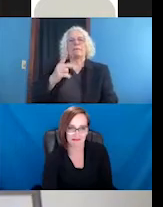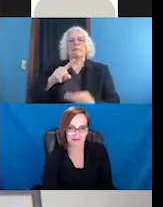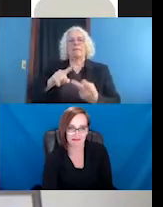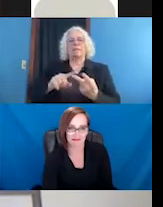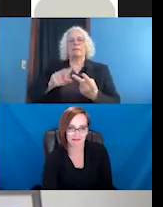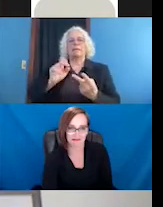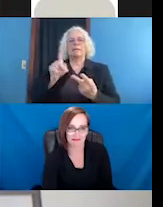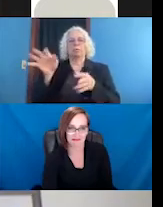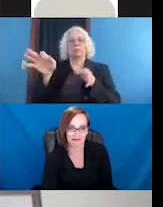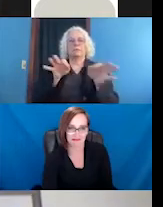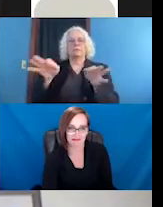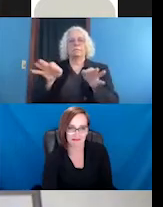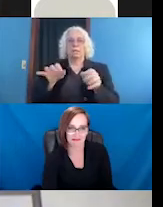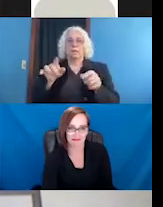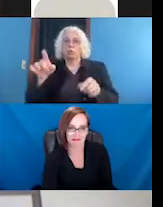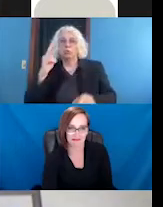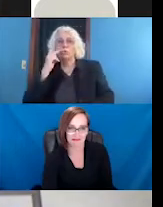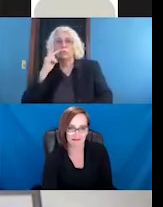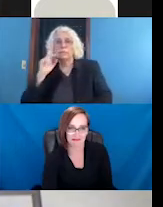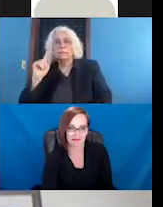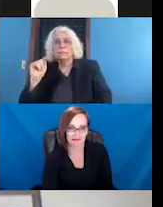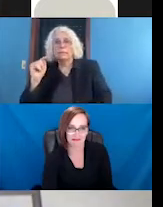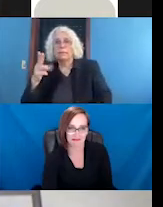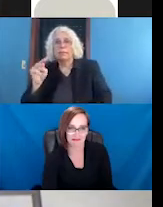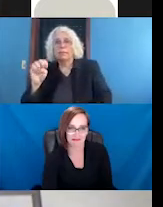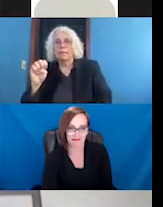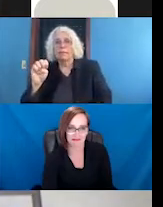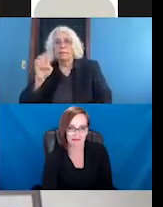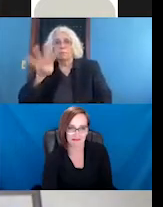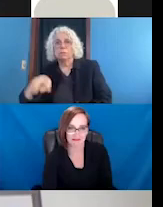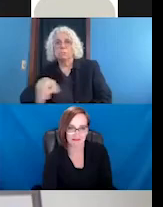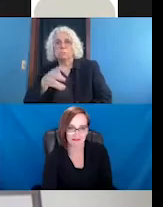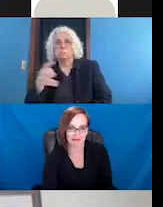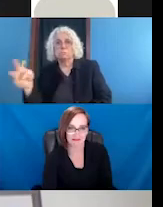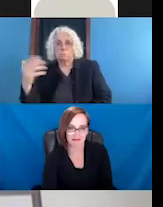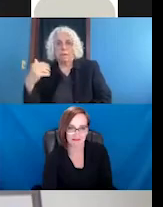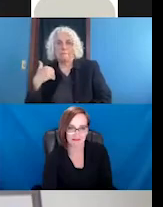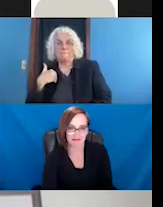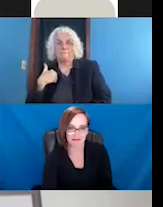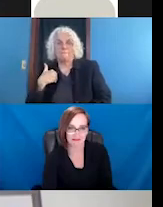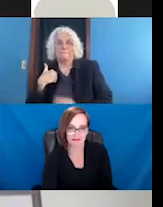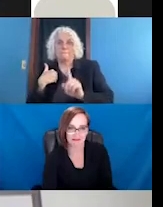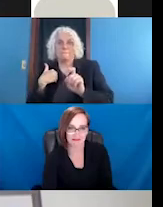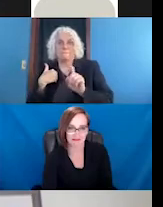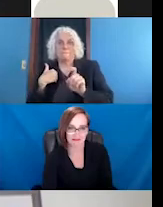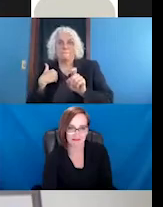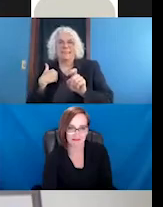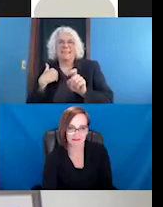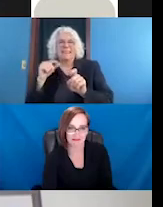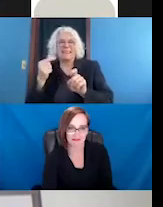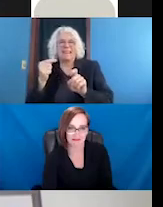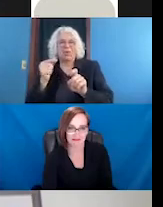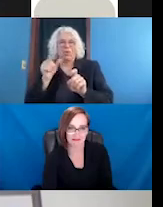should have a themes document or a mapping document that's got green